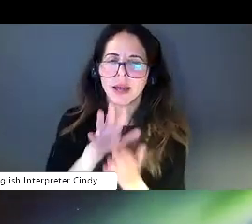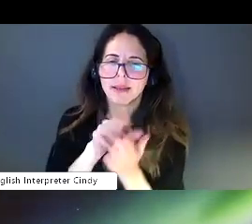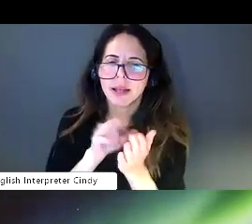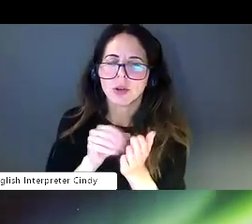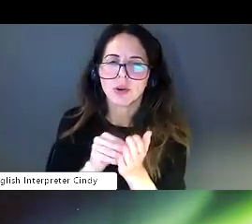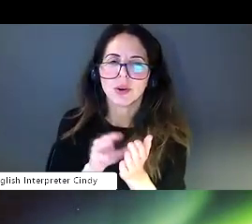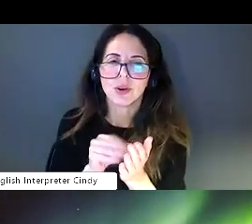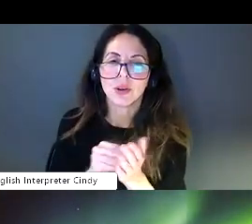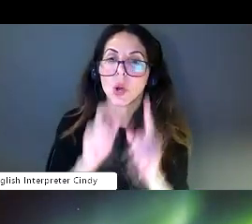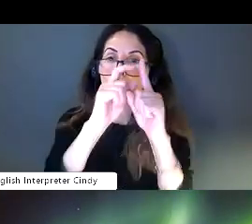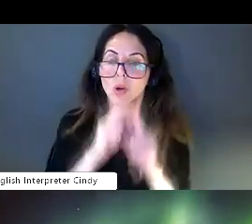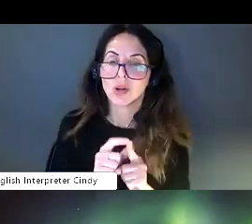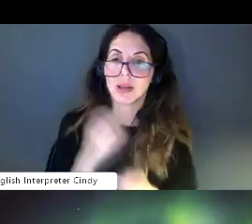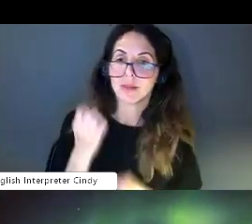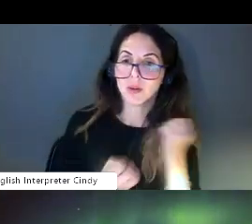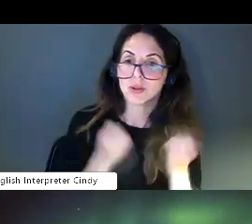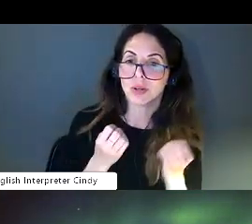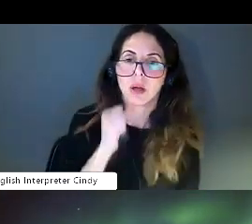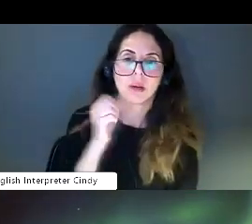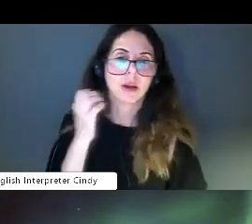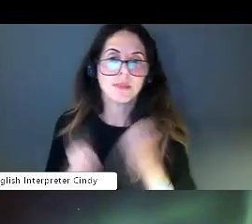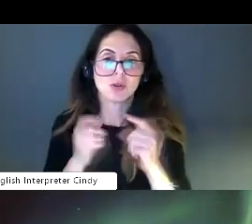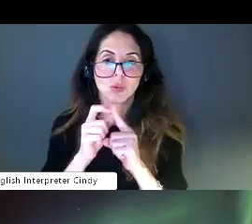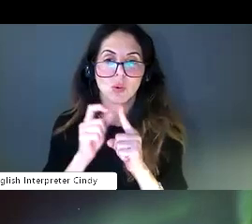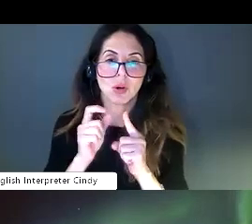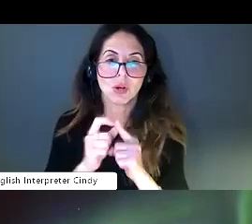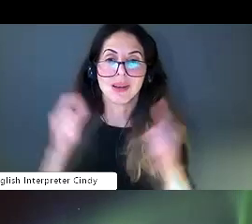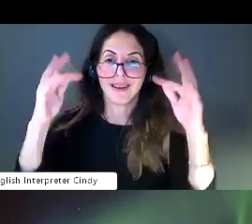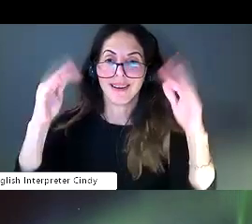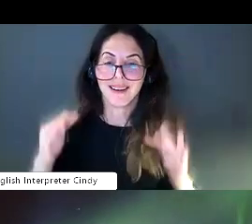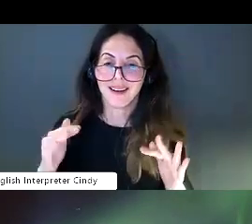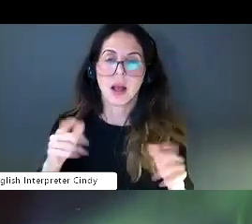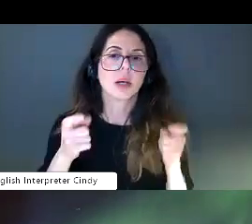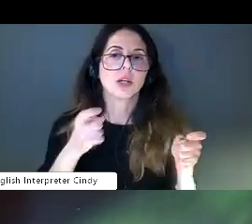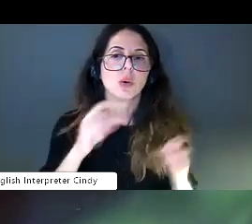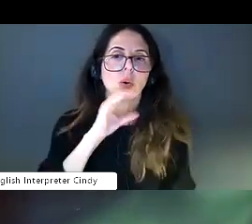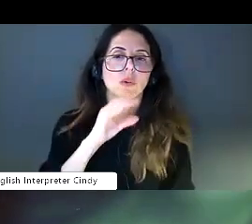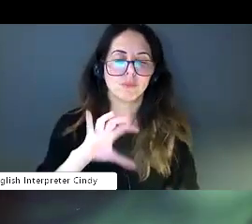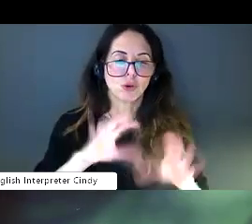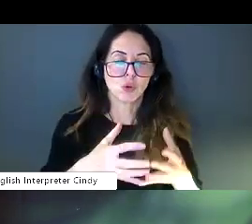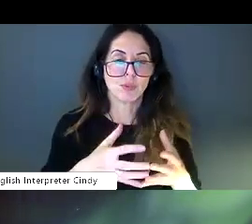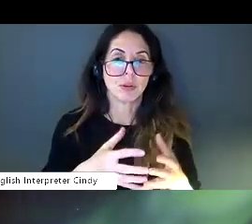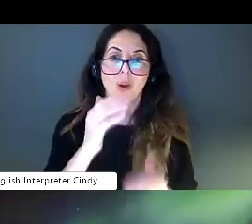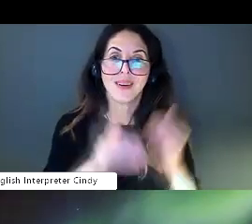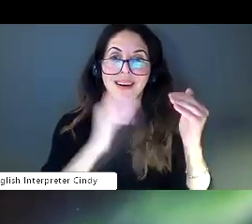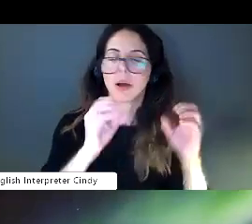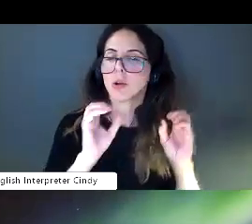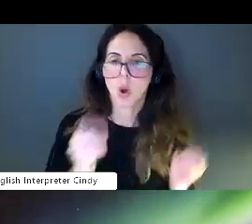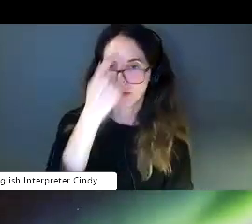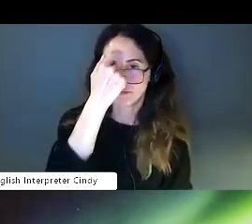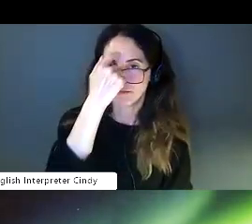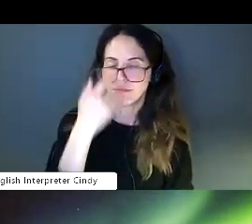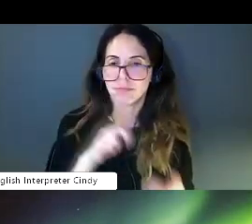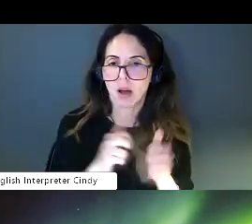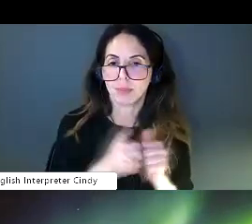emotional and non-emotional words, and they compared the control group, which was older adults without a cognitive impairment, older